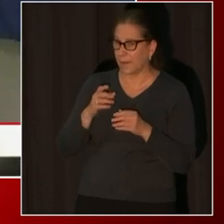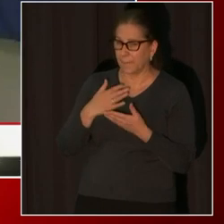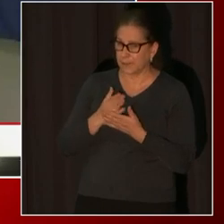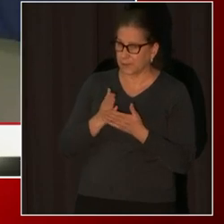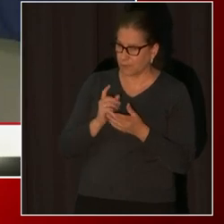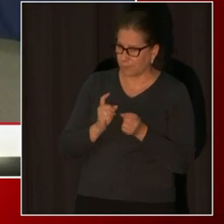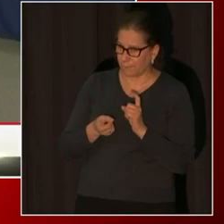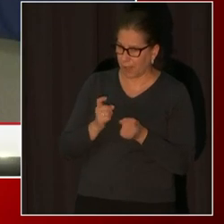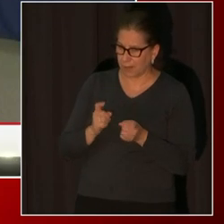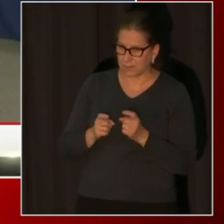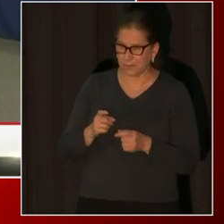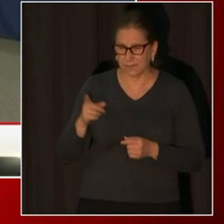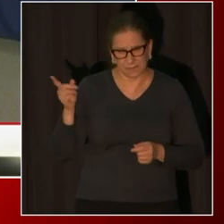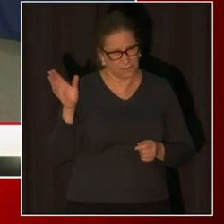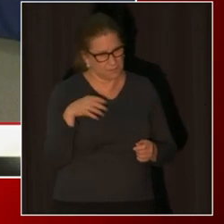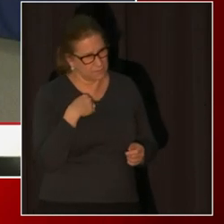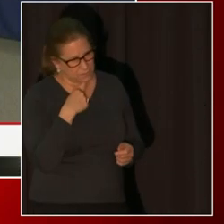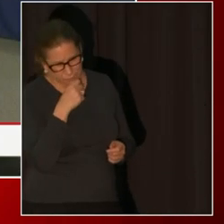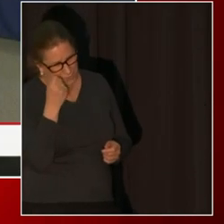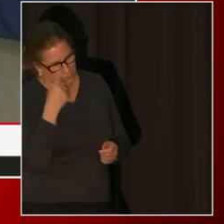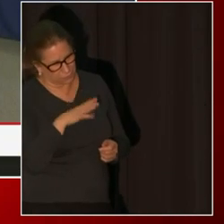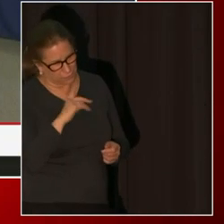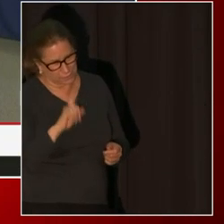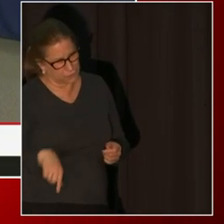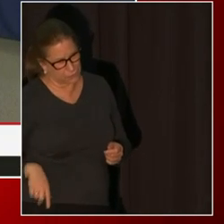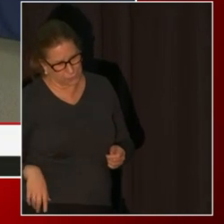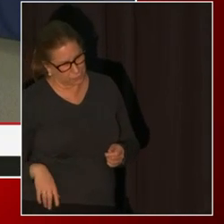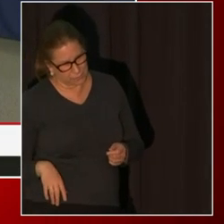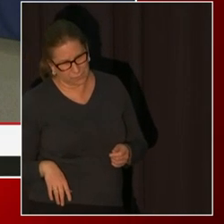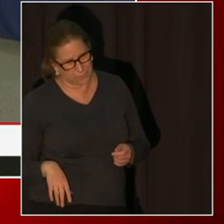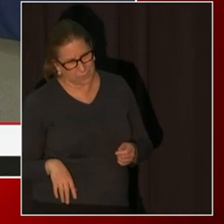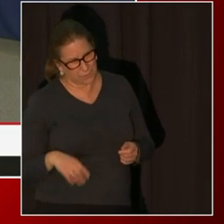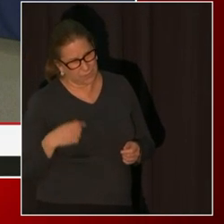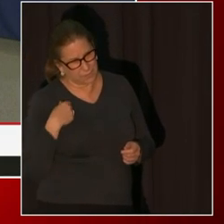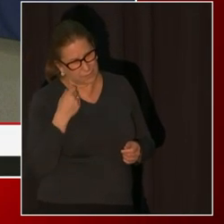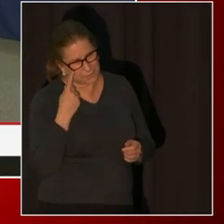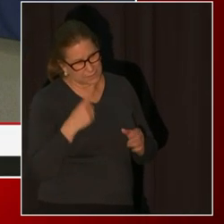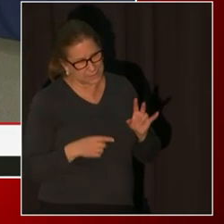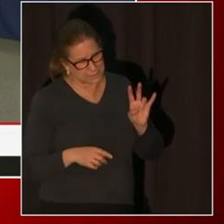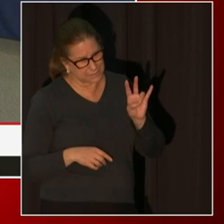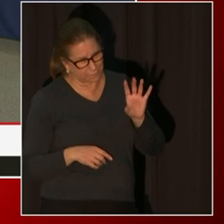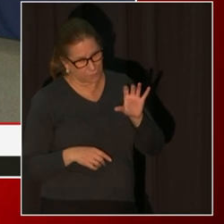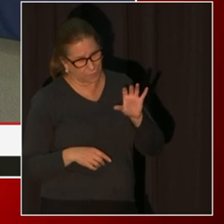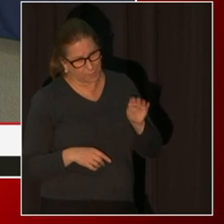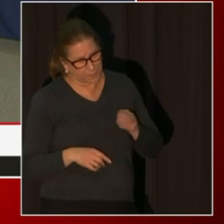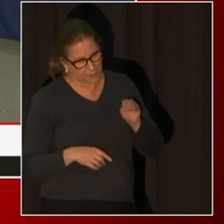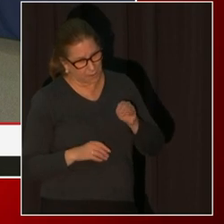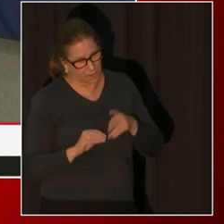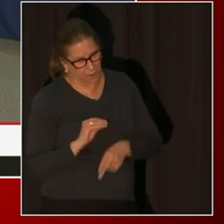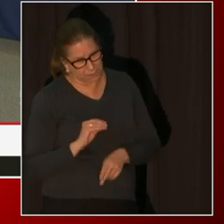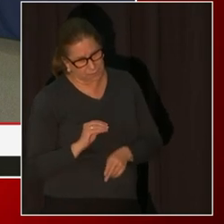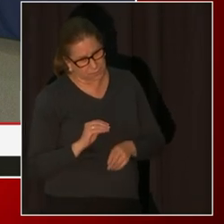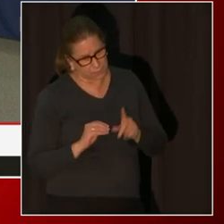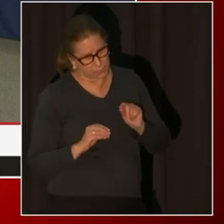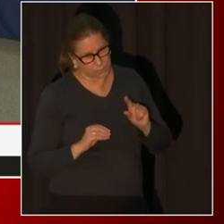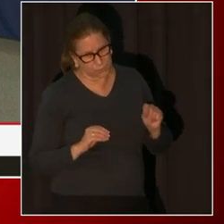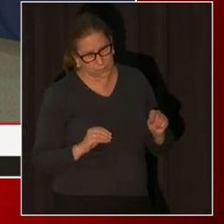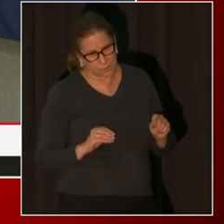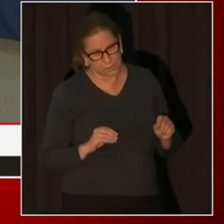that second part of the answer. I understand clearly 700 million in 2020. How much in